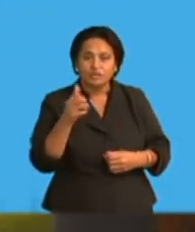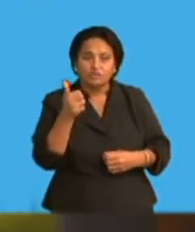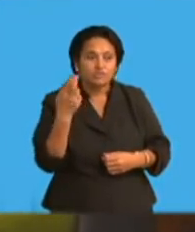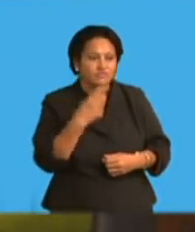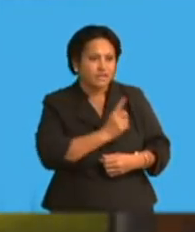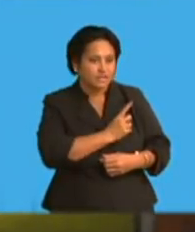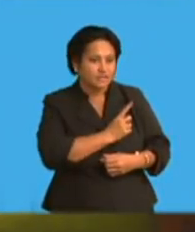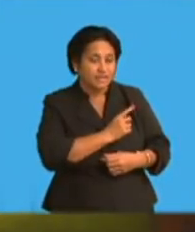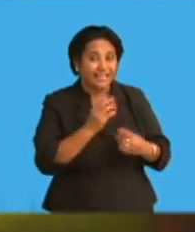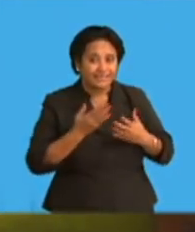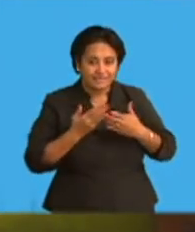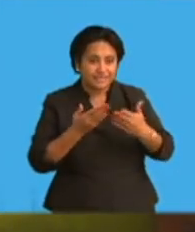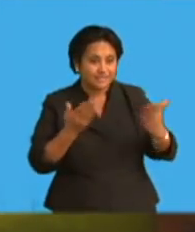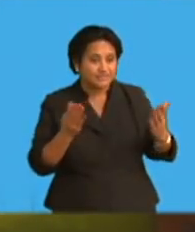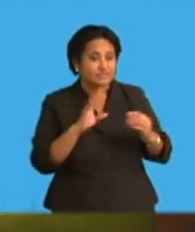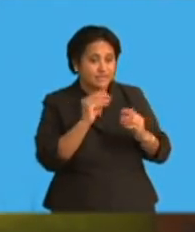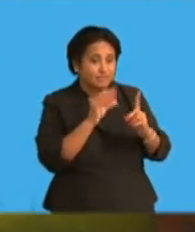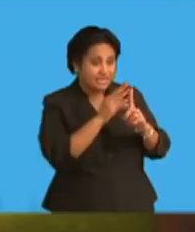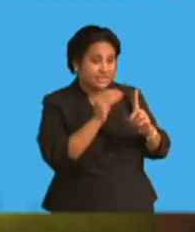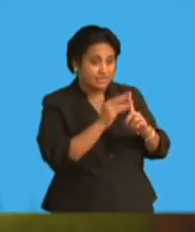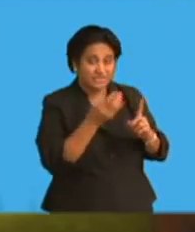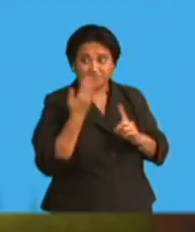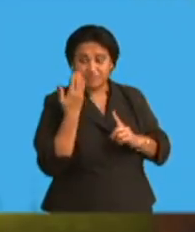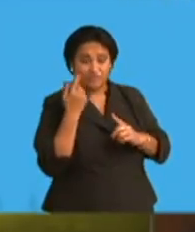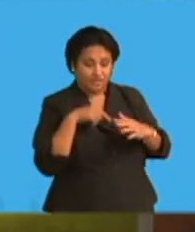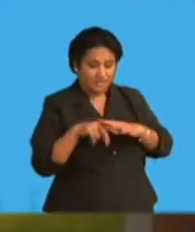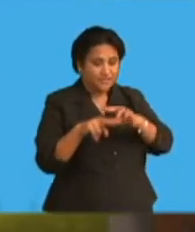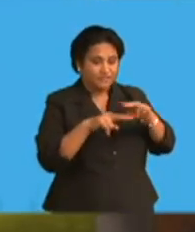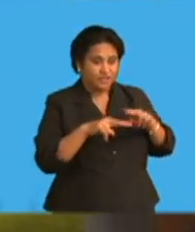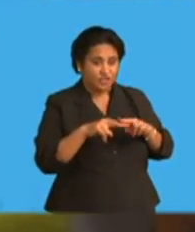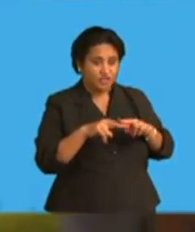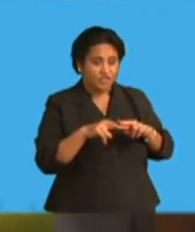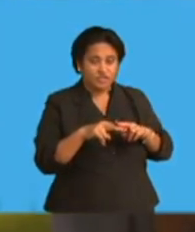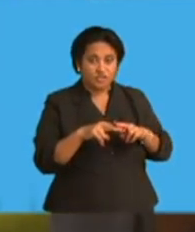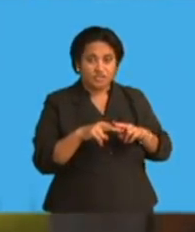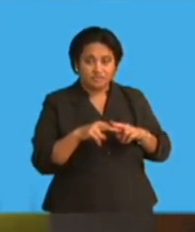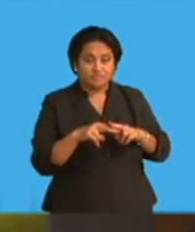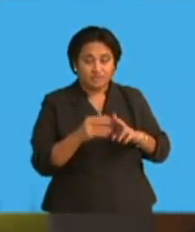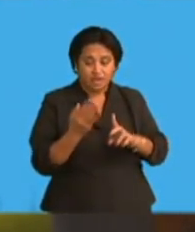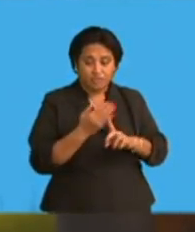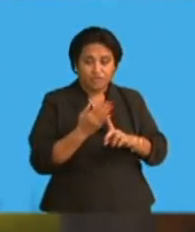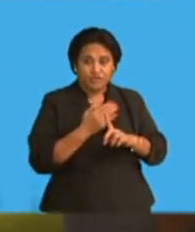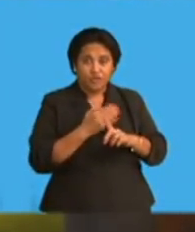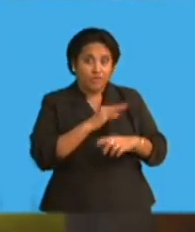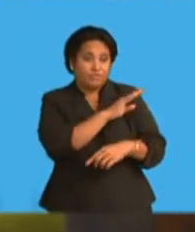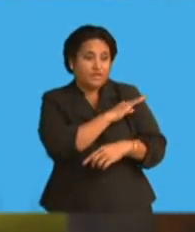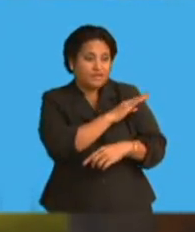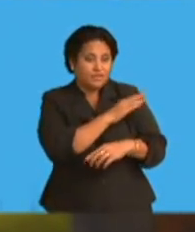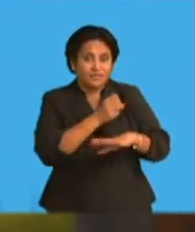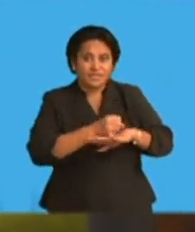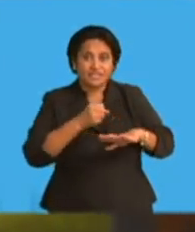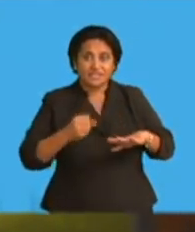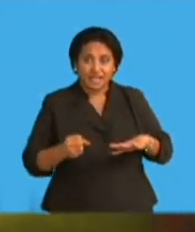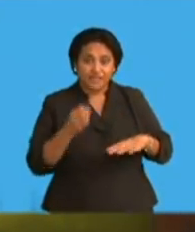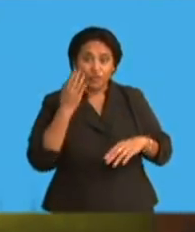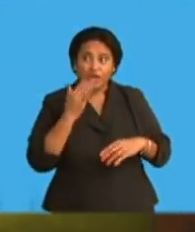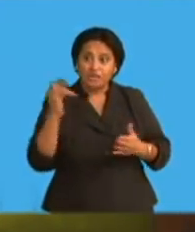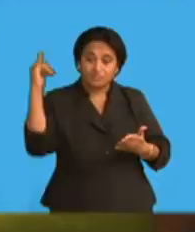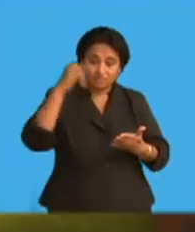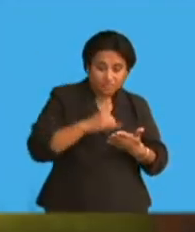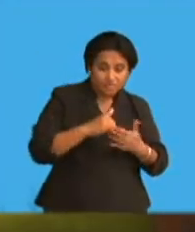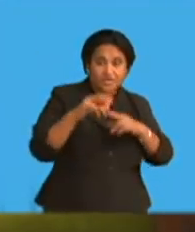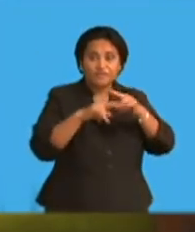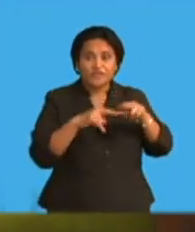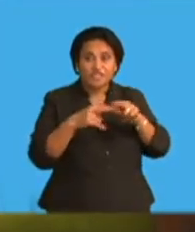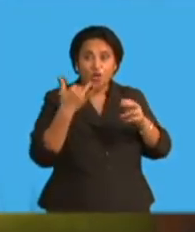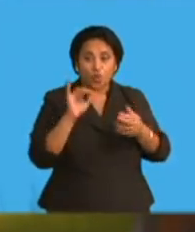Speaker. Before, in Fiji, before the appointment of the Bainimarama government, when you arrived into Fiji, or when you left Fiji,